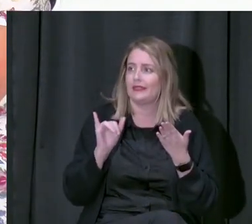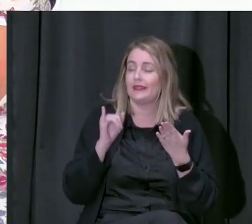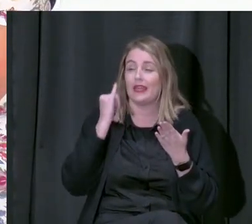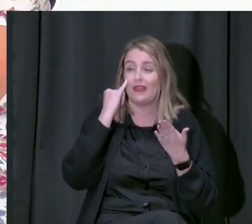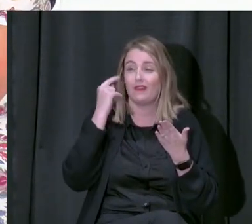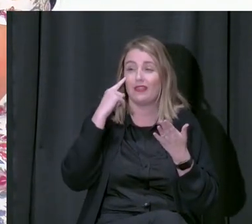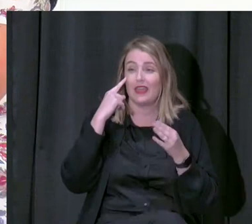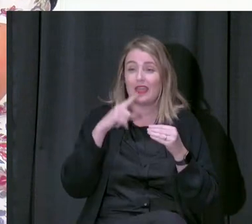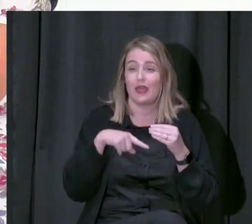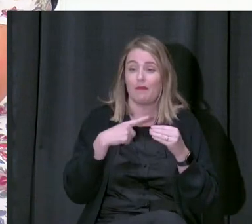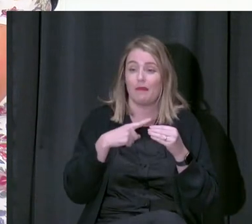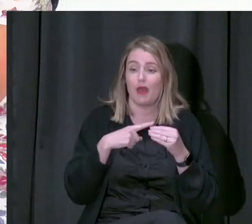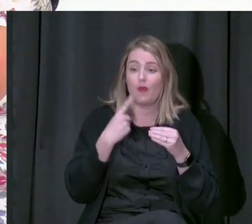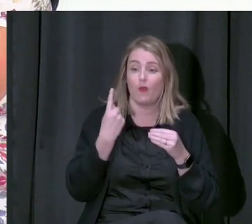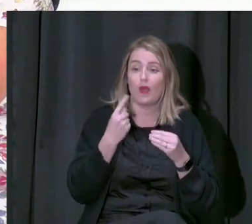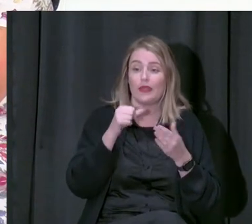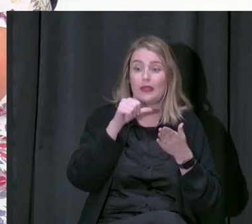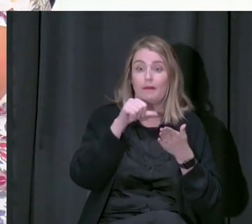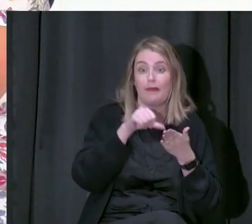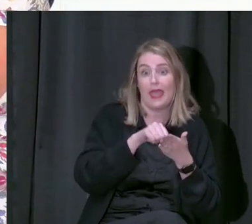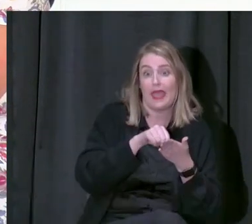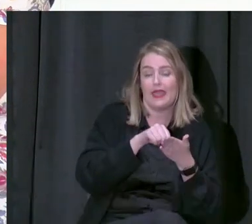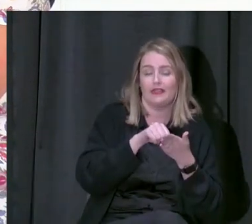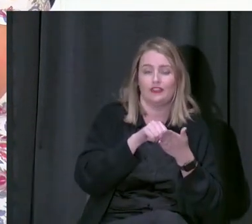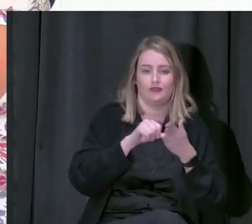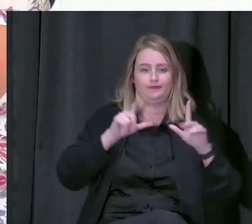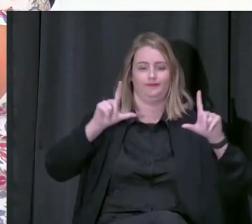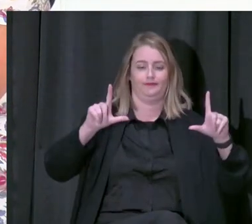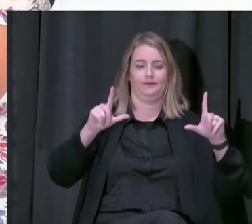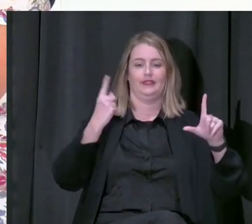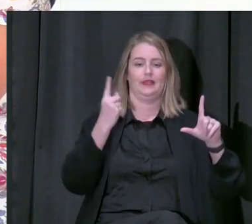about a page, and if somebody made every letter,